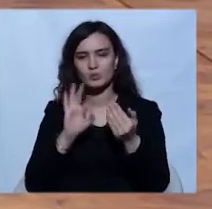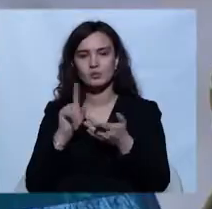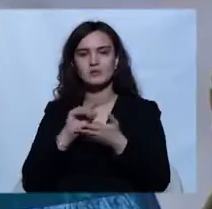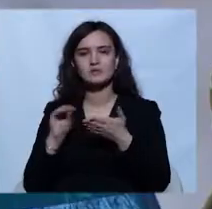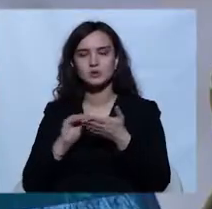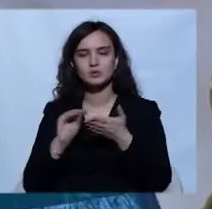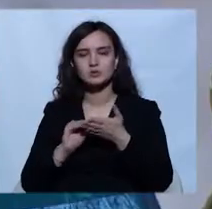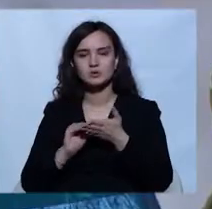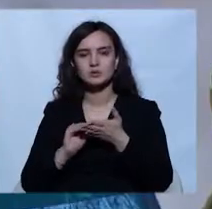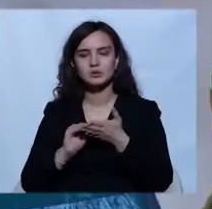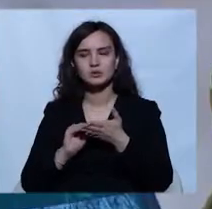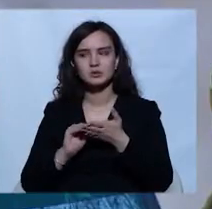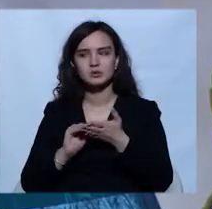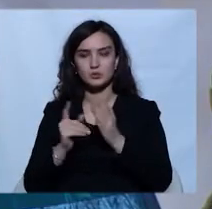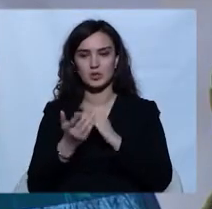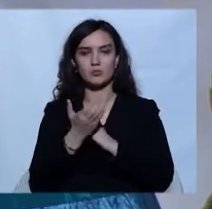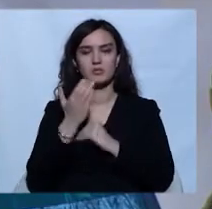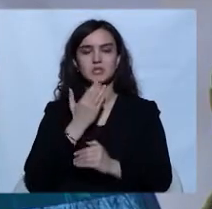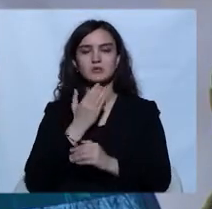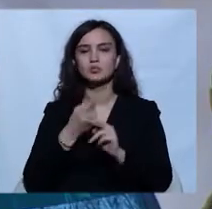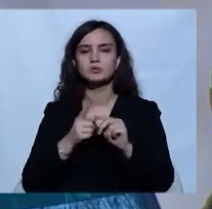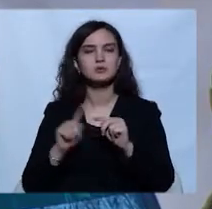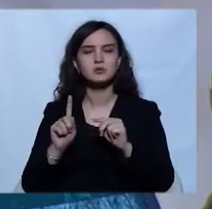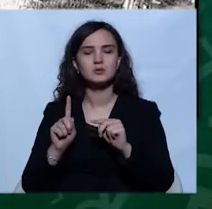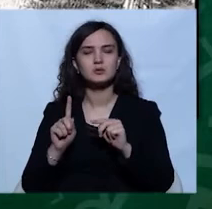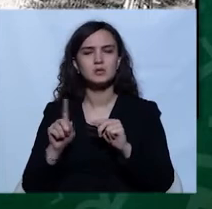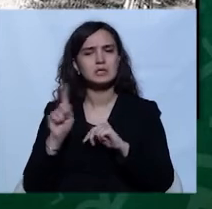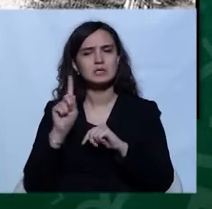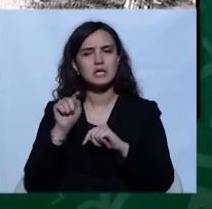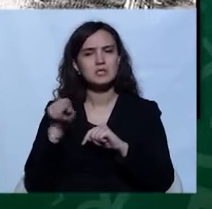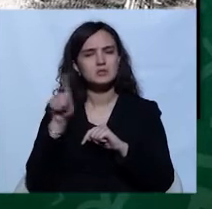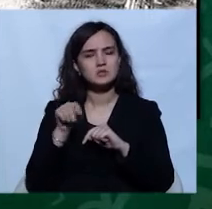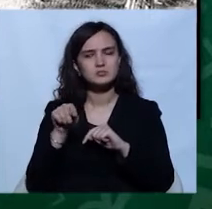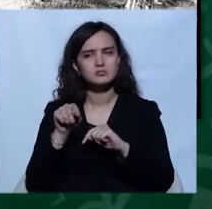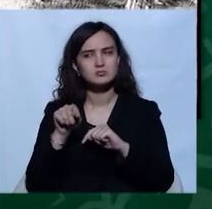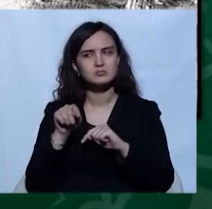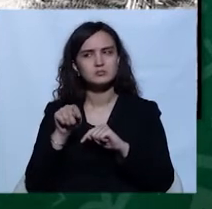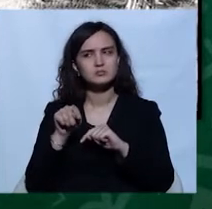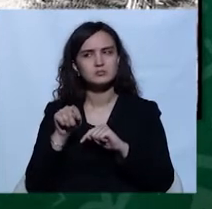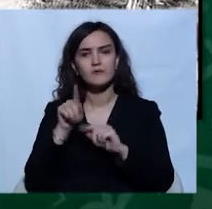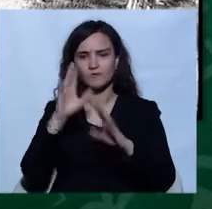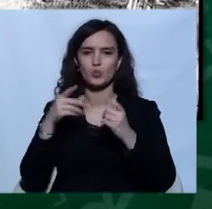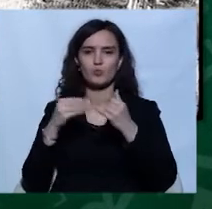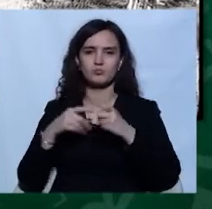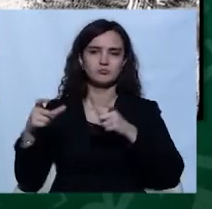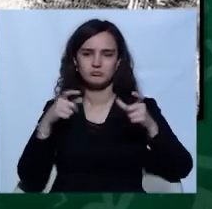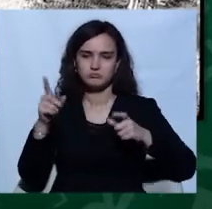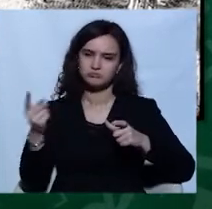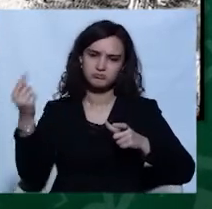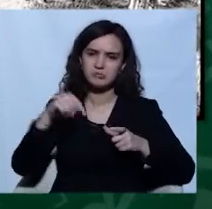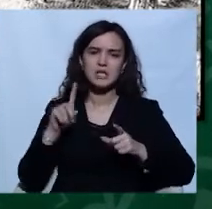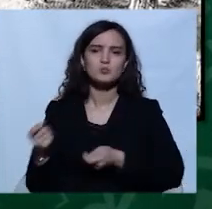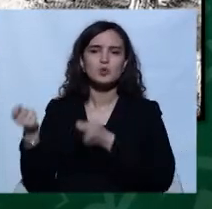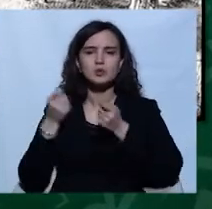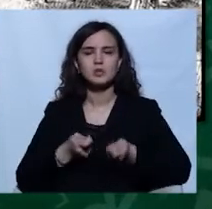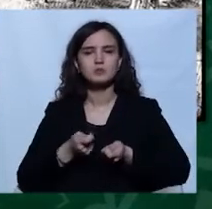up and send it on to us is, what would you bring on a deserted island if you were stuck